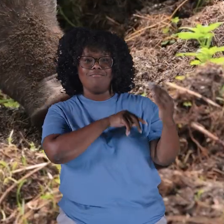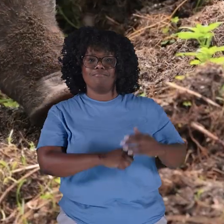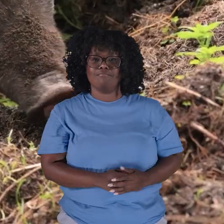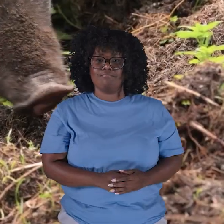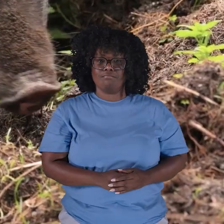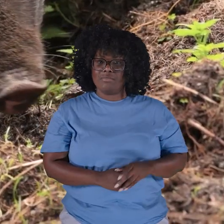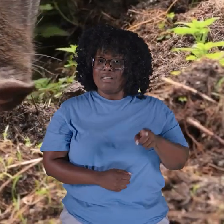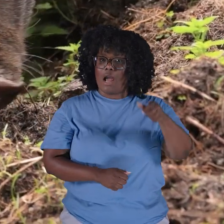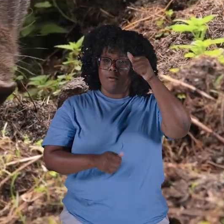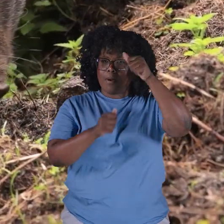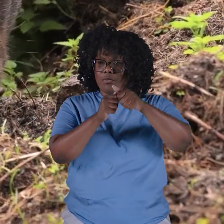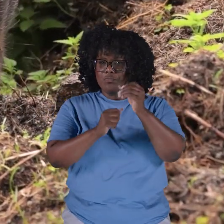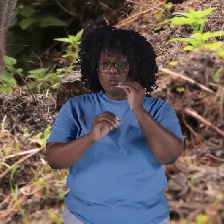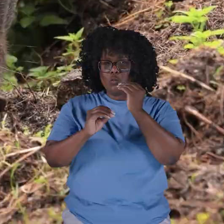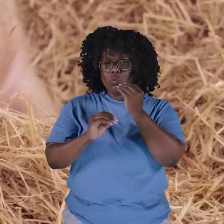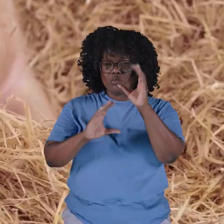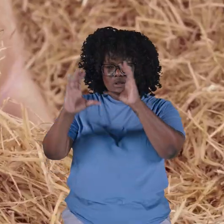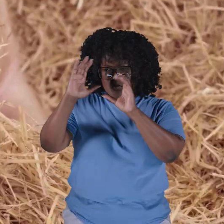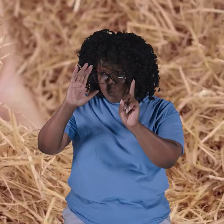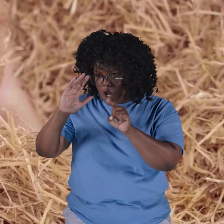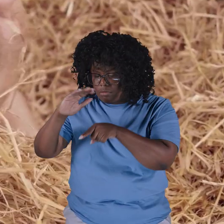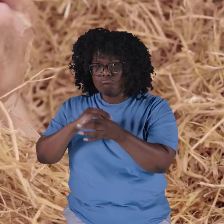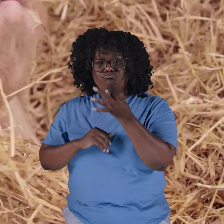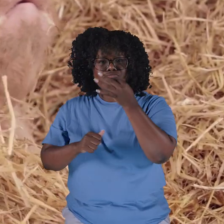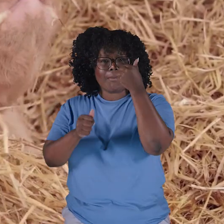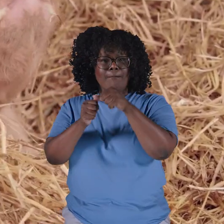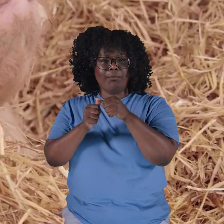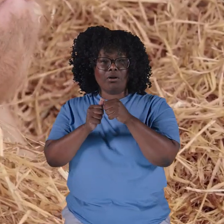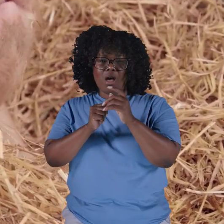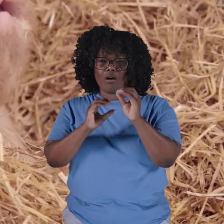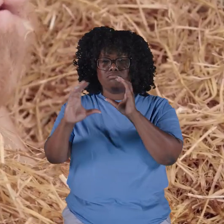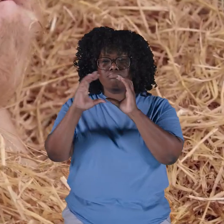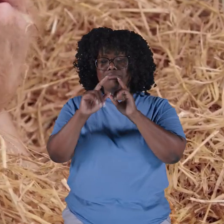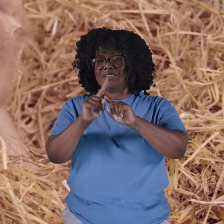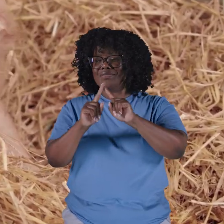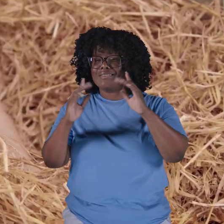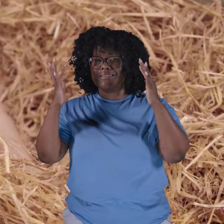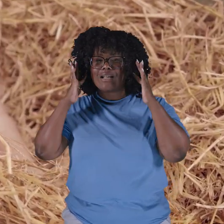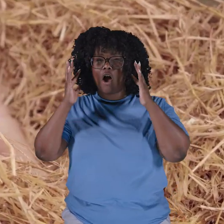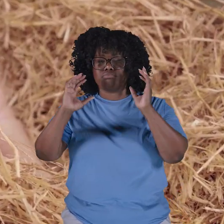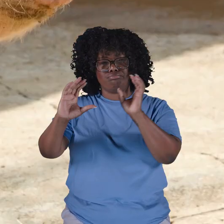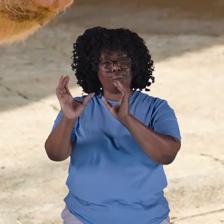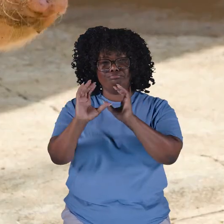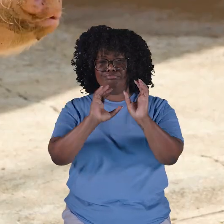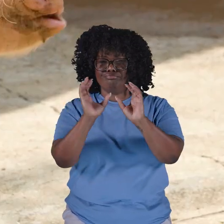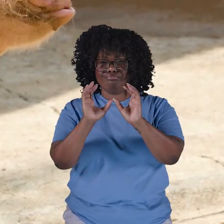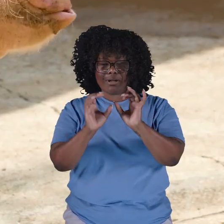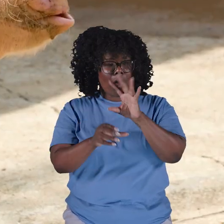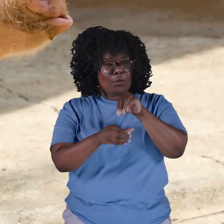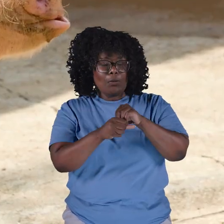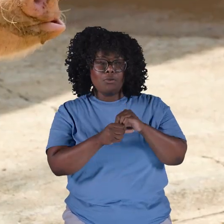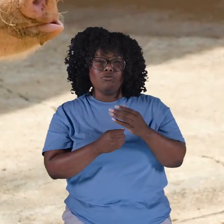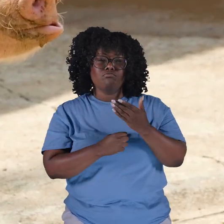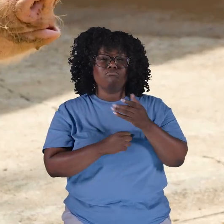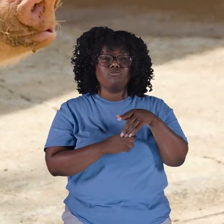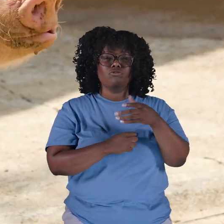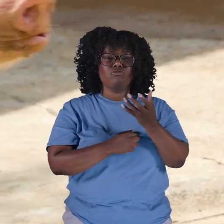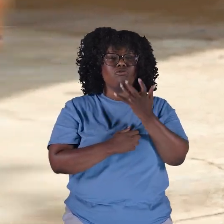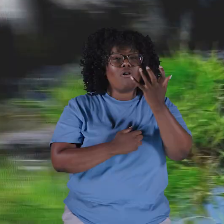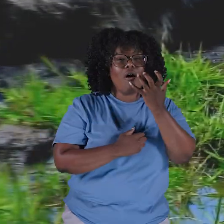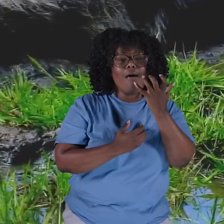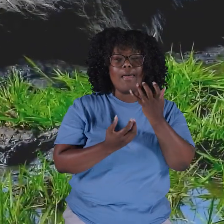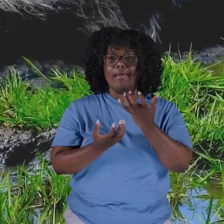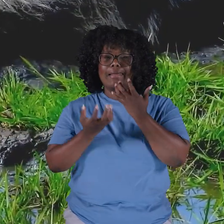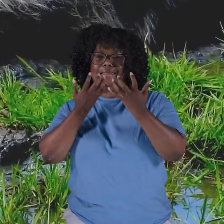They can remember where food is hidden and communicate with over 20 sounds, including grunts and squeals.